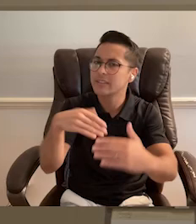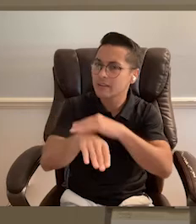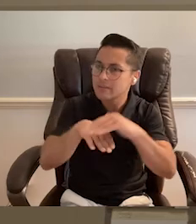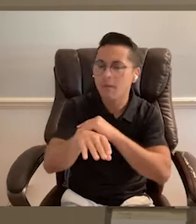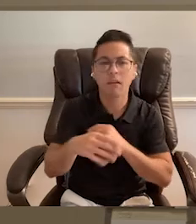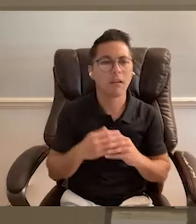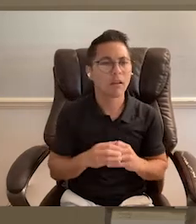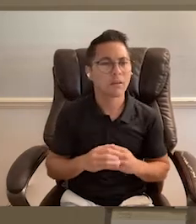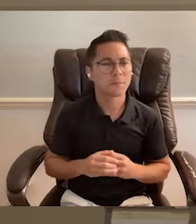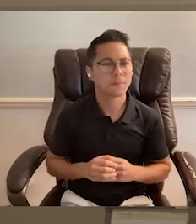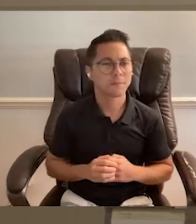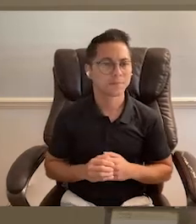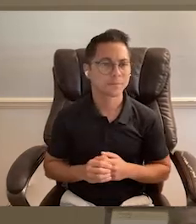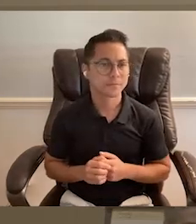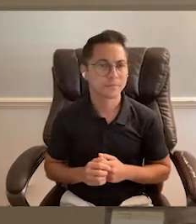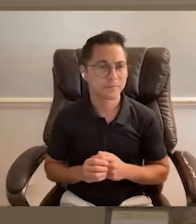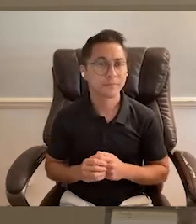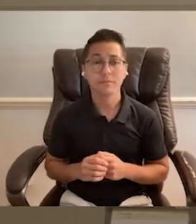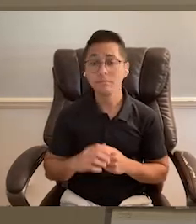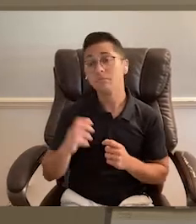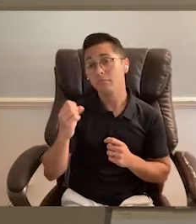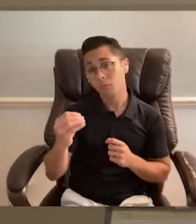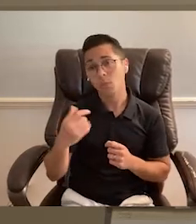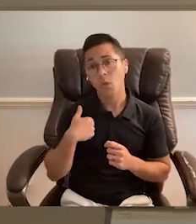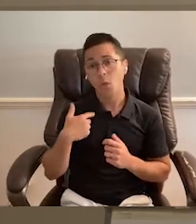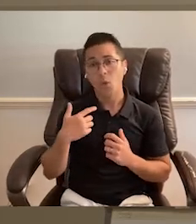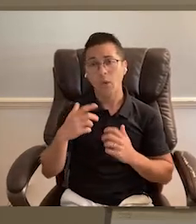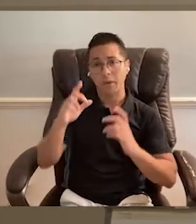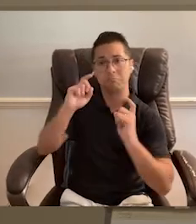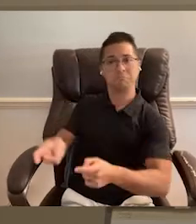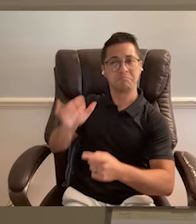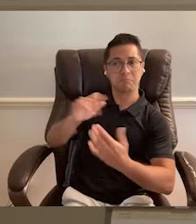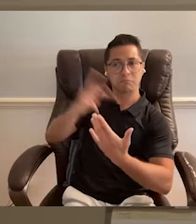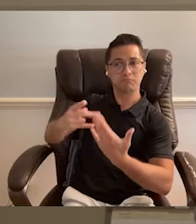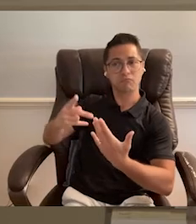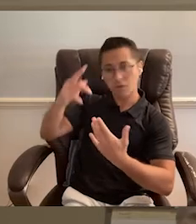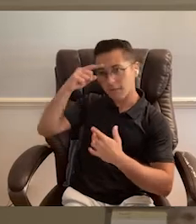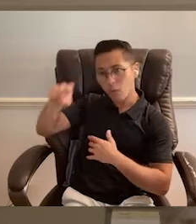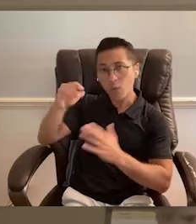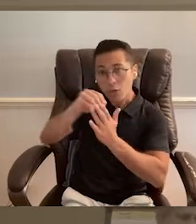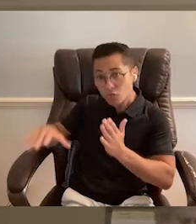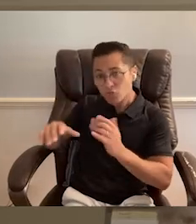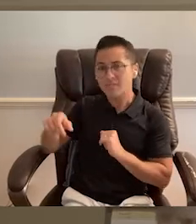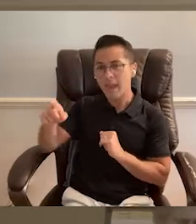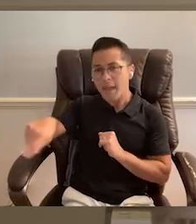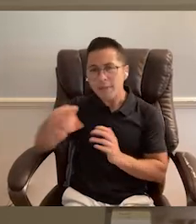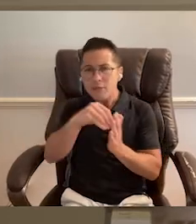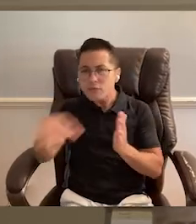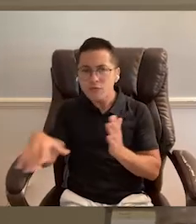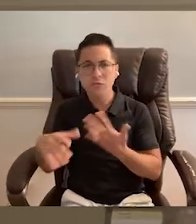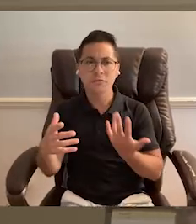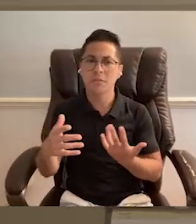there's not a connection between people who know how to use these technologies to people who need those solutions. And some of it, of course,